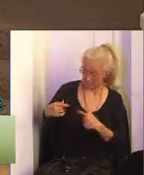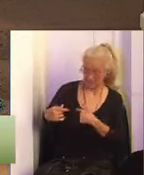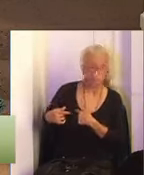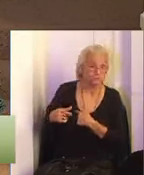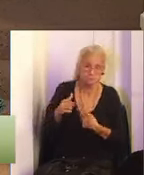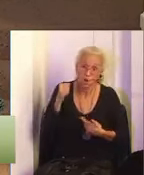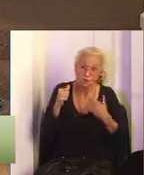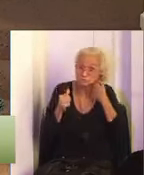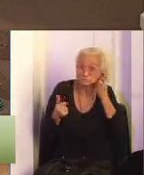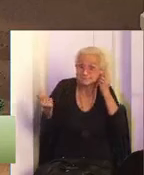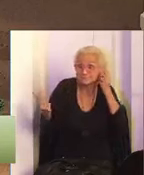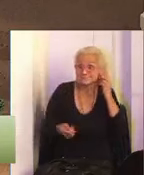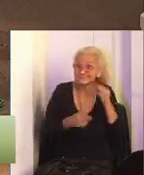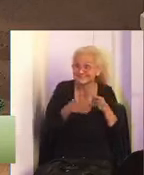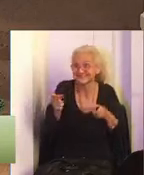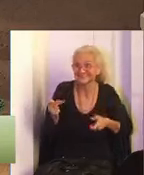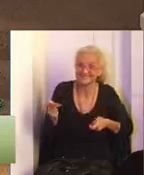don't.